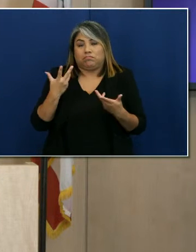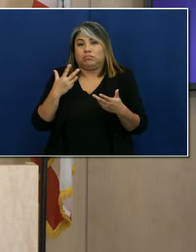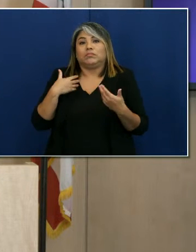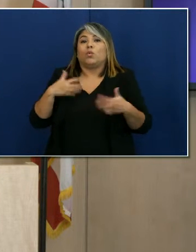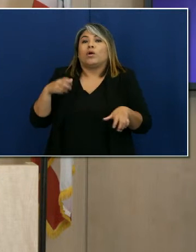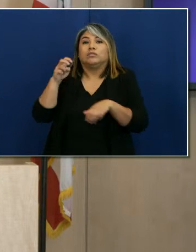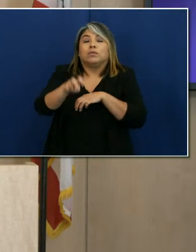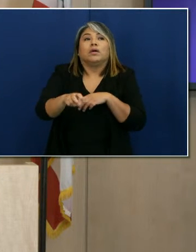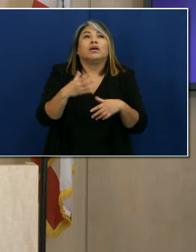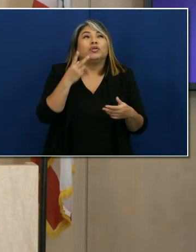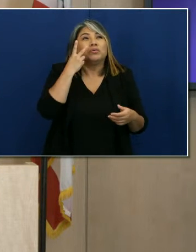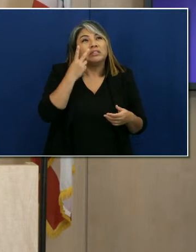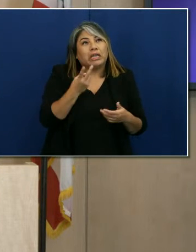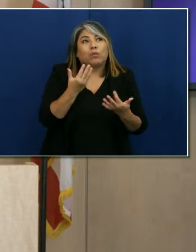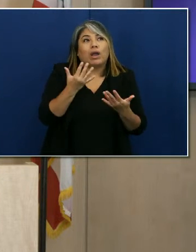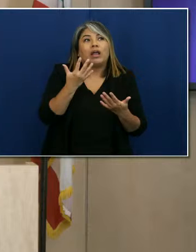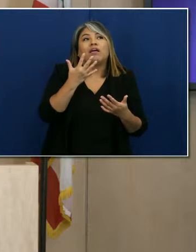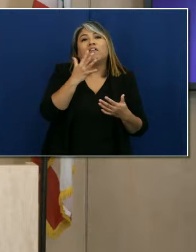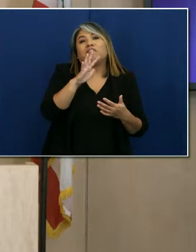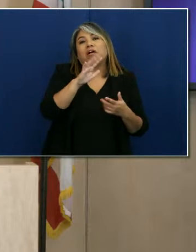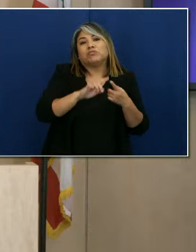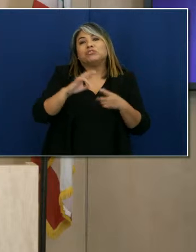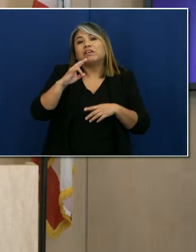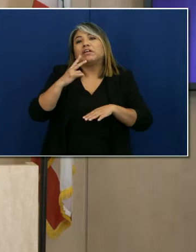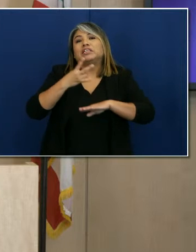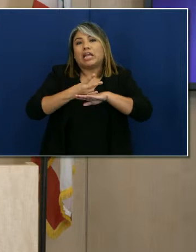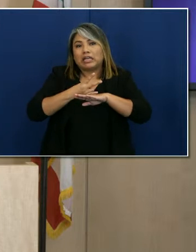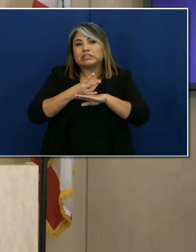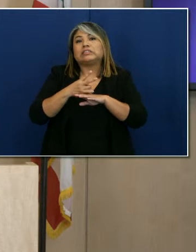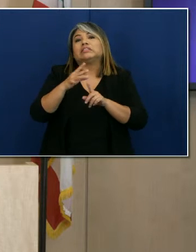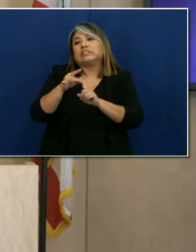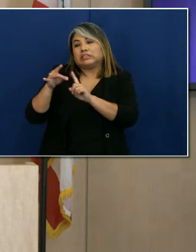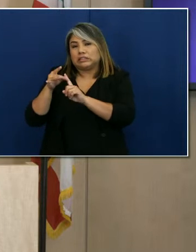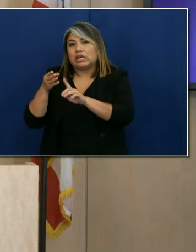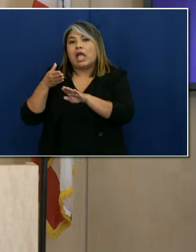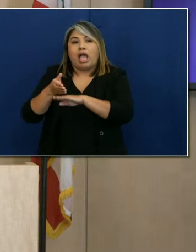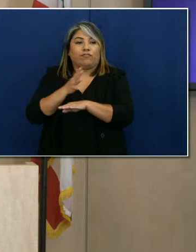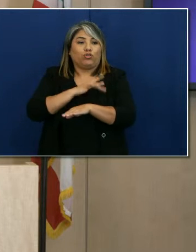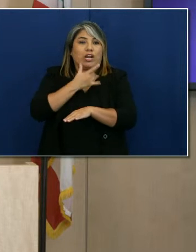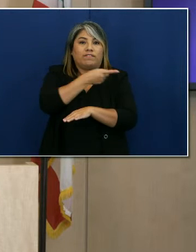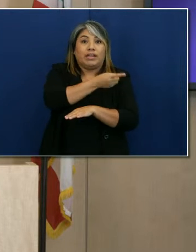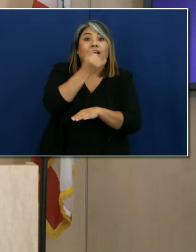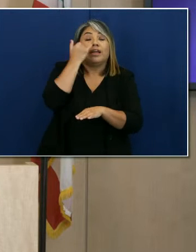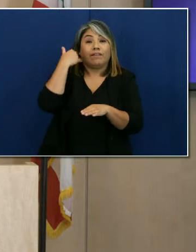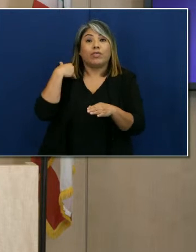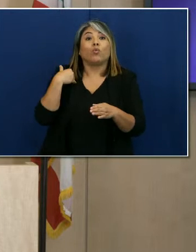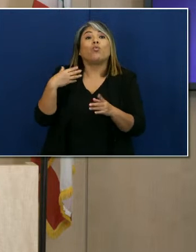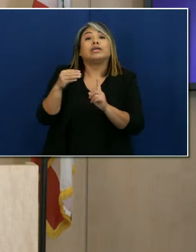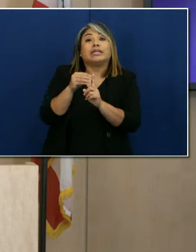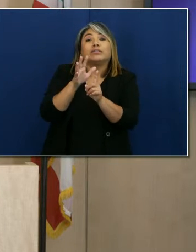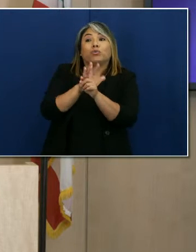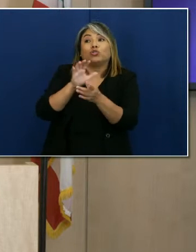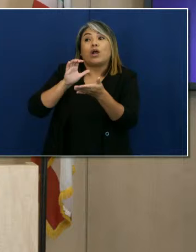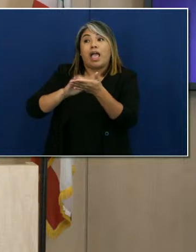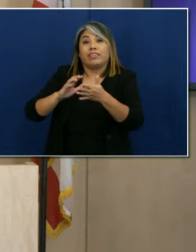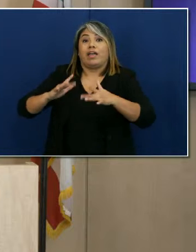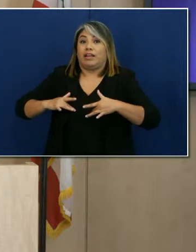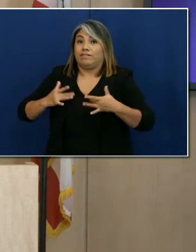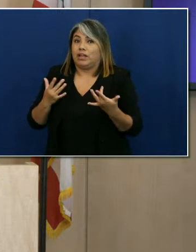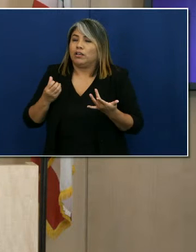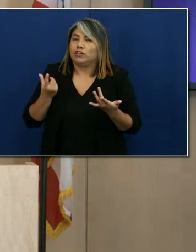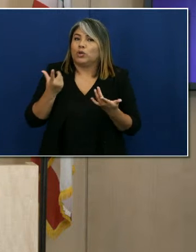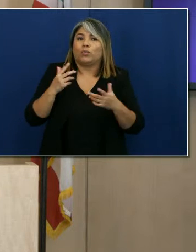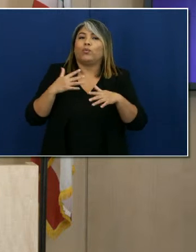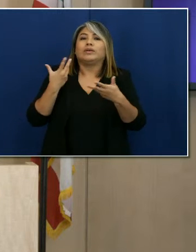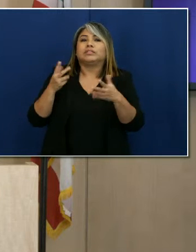cases from 5 to 7 days after an event if there was an exposure at that event. So it's a